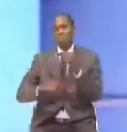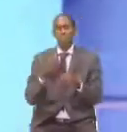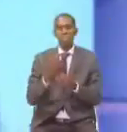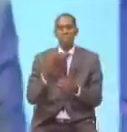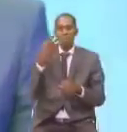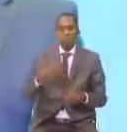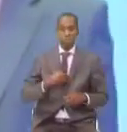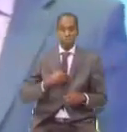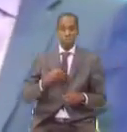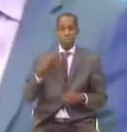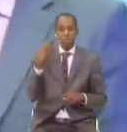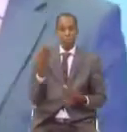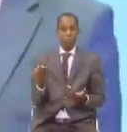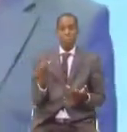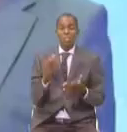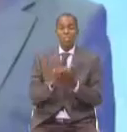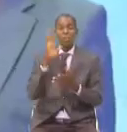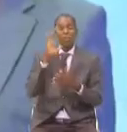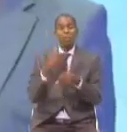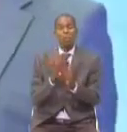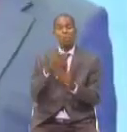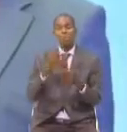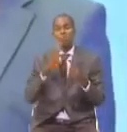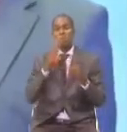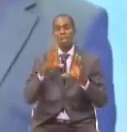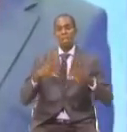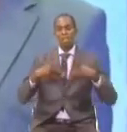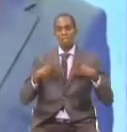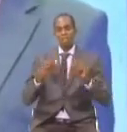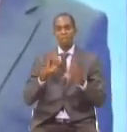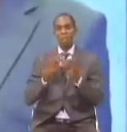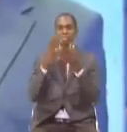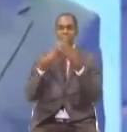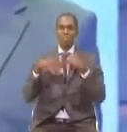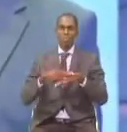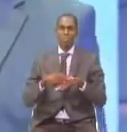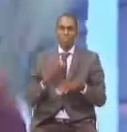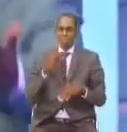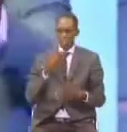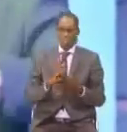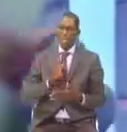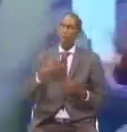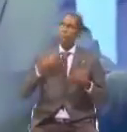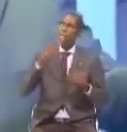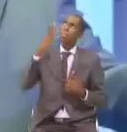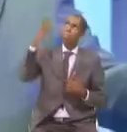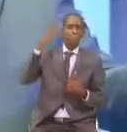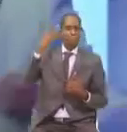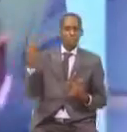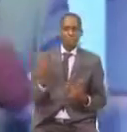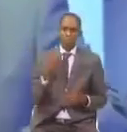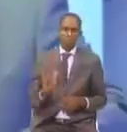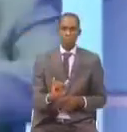holiness that will make you acceptable in heaven. He said, I've been there for all eternity, and I came to give